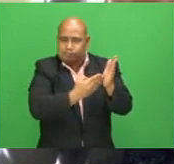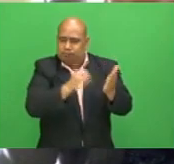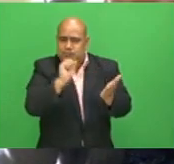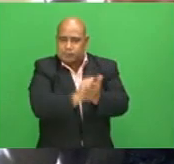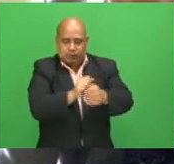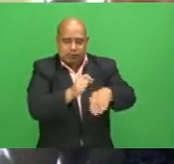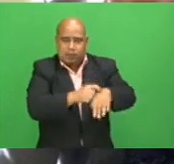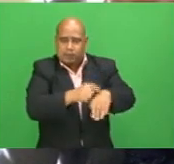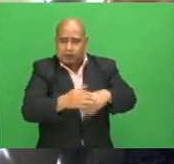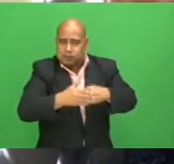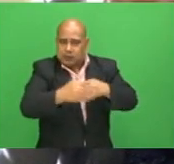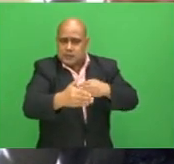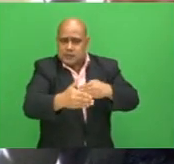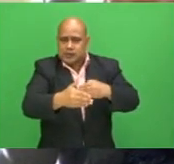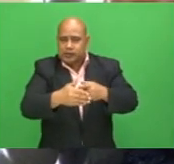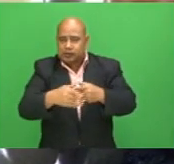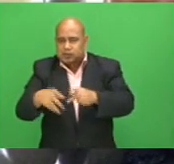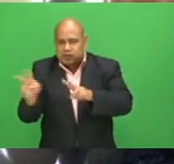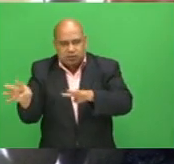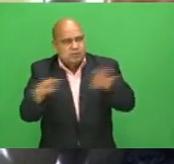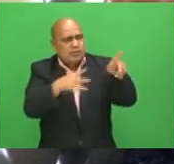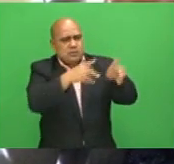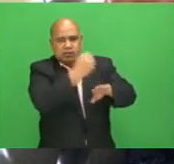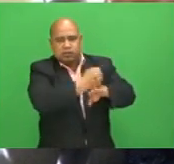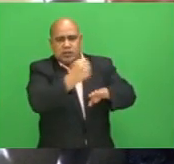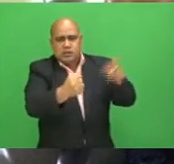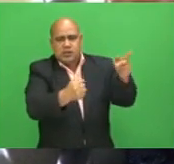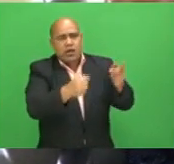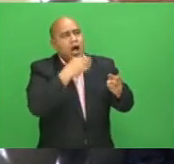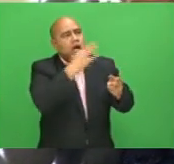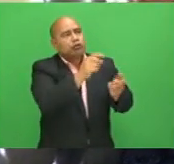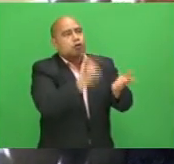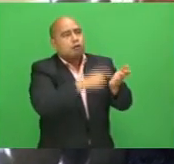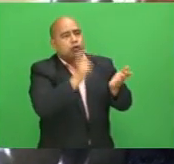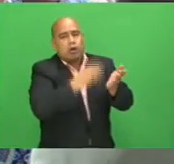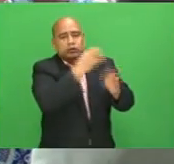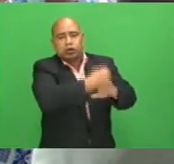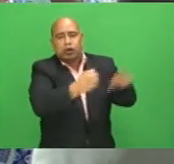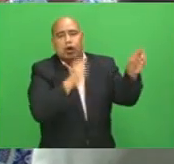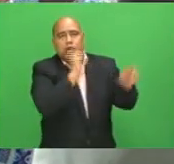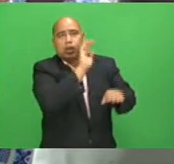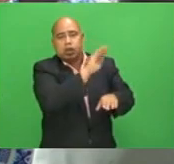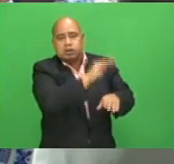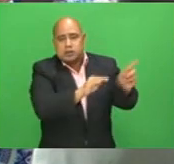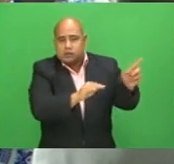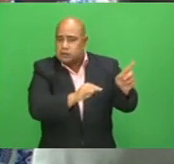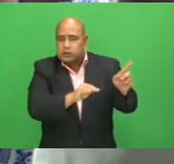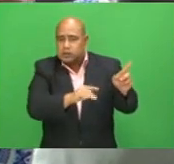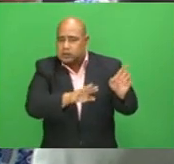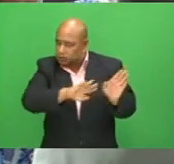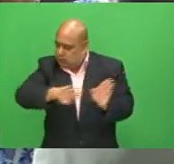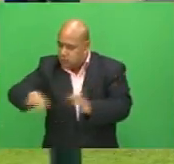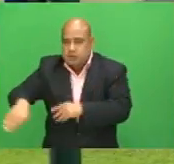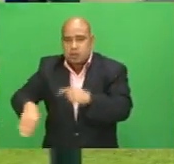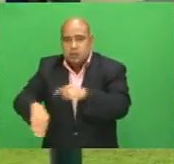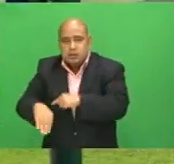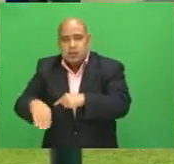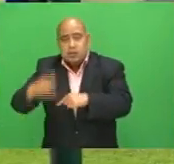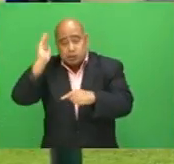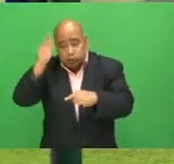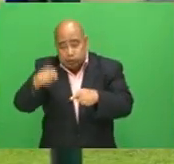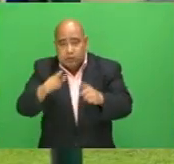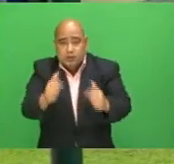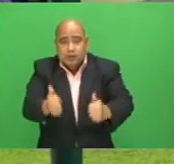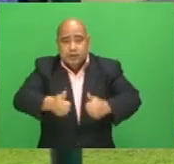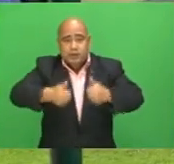for financial help and this will be a big issue. Nabuku says this could have been avoided if the school had good financial